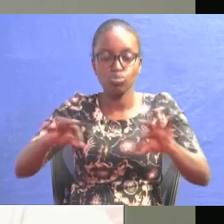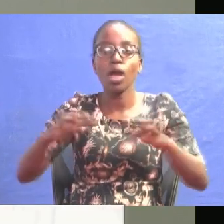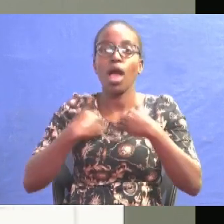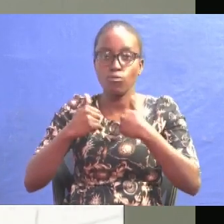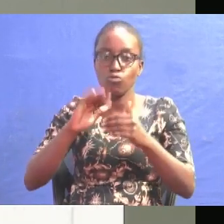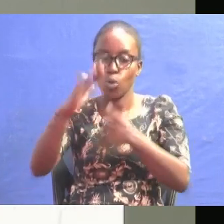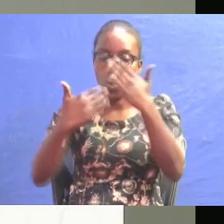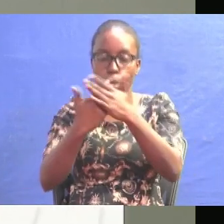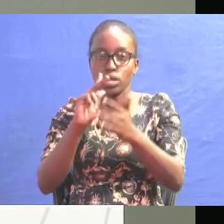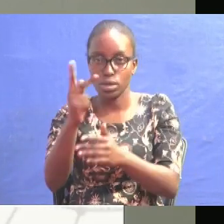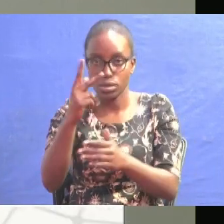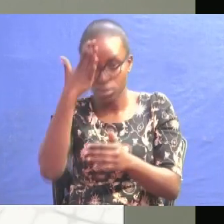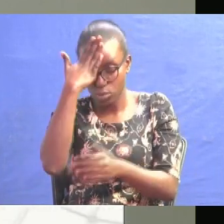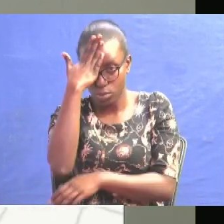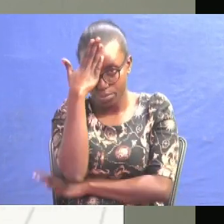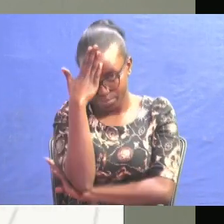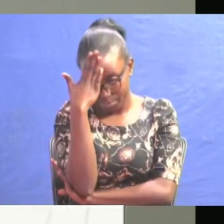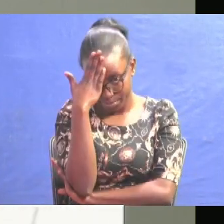him.